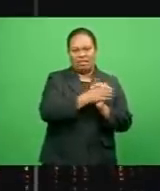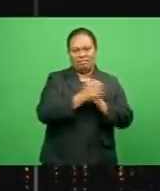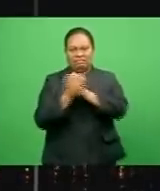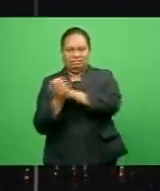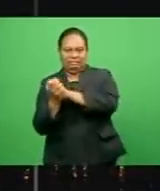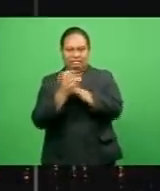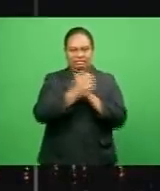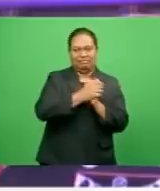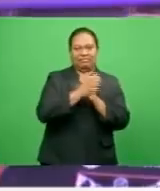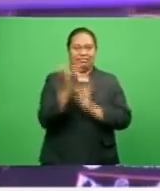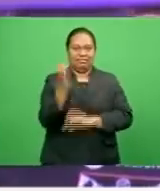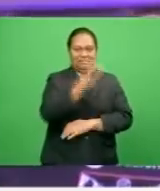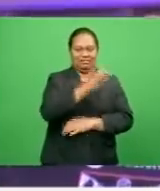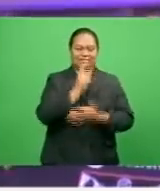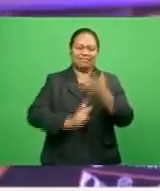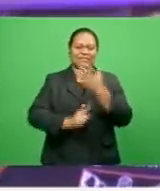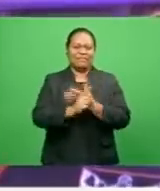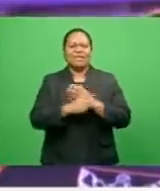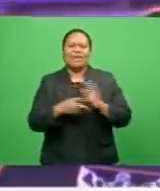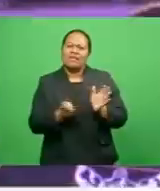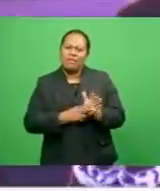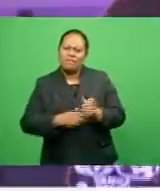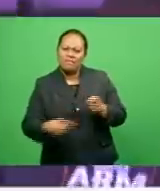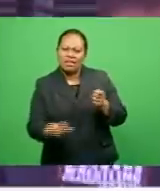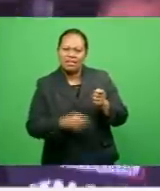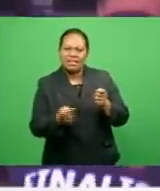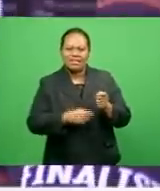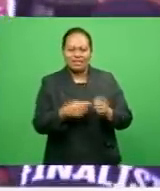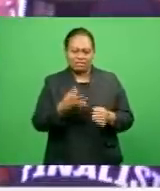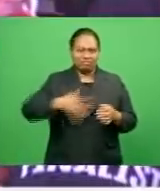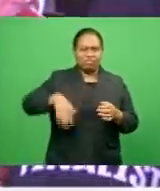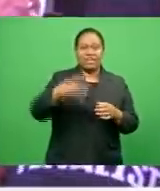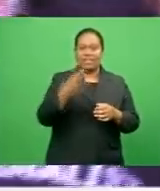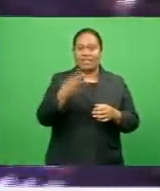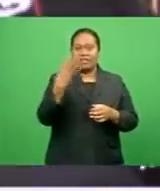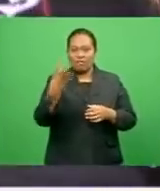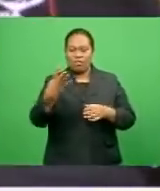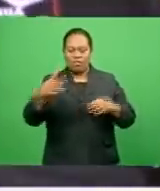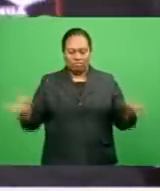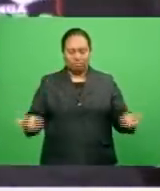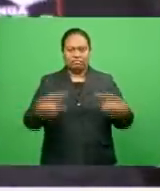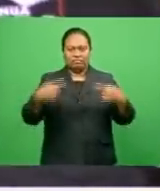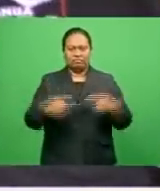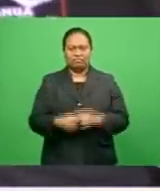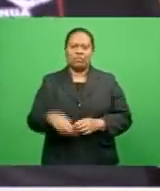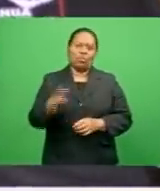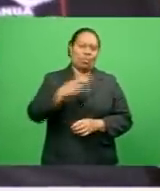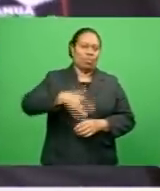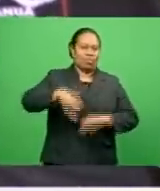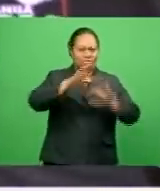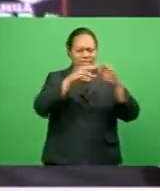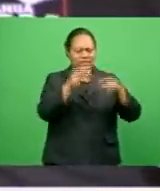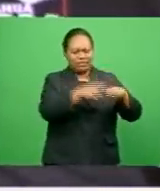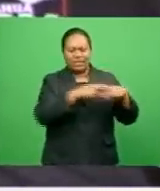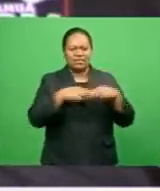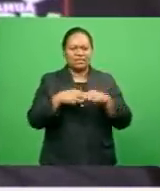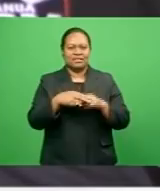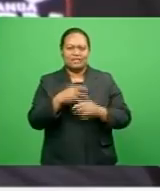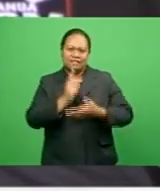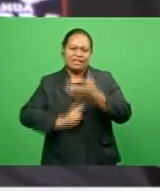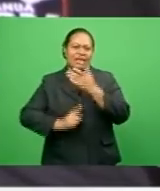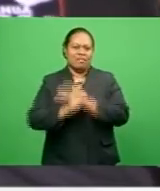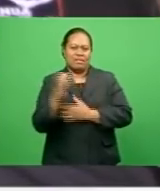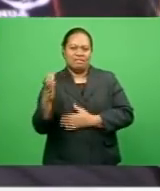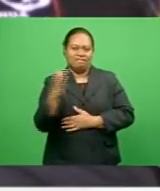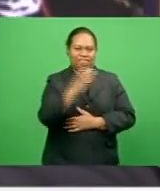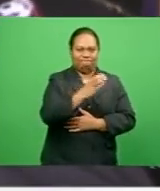The 24-year-old Nandarivatu native was amongst the 24 finalists from around Fiji, taking part in the Arm Wrestling Challenge